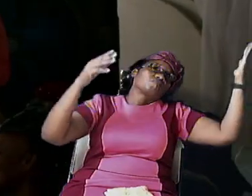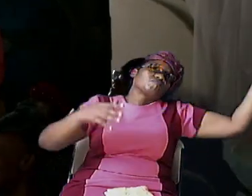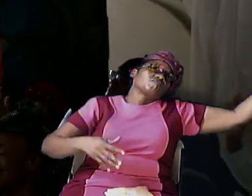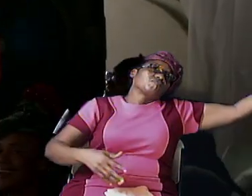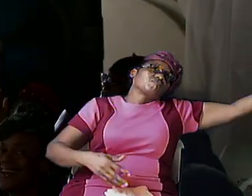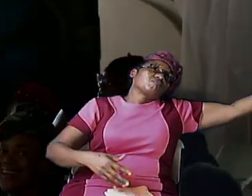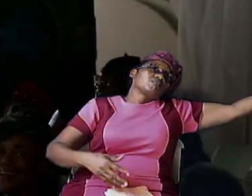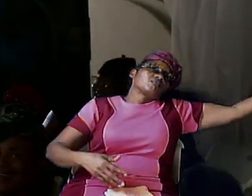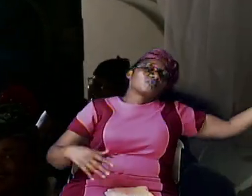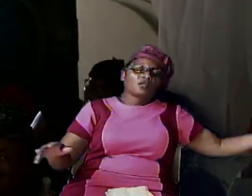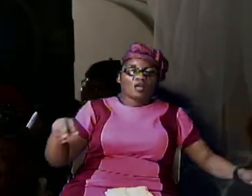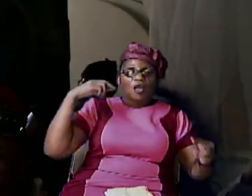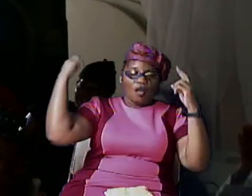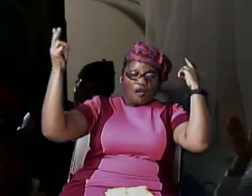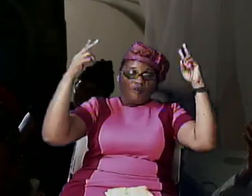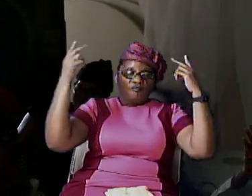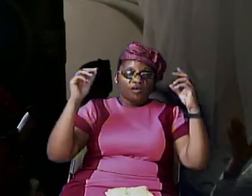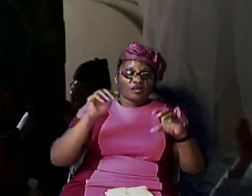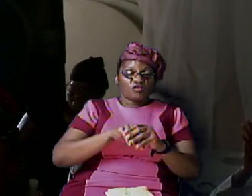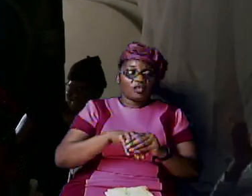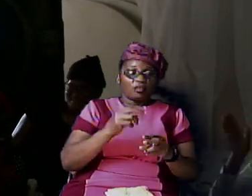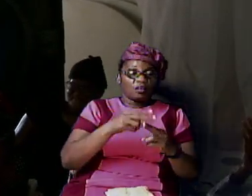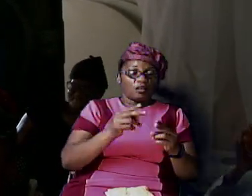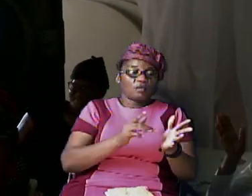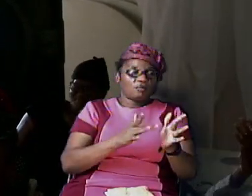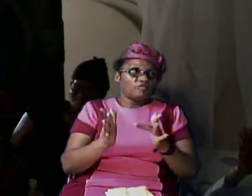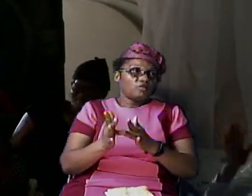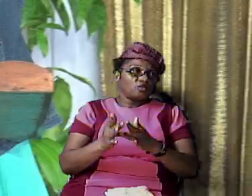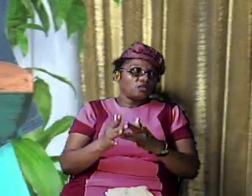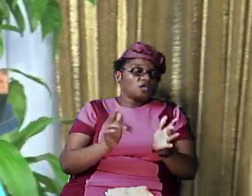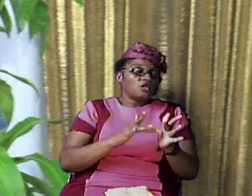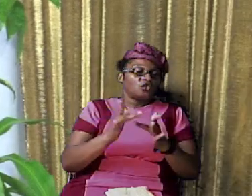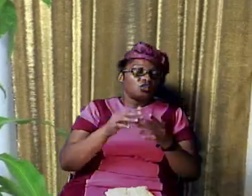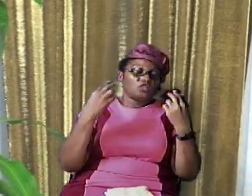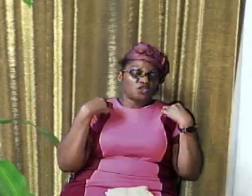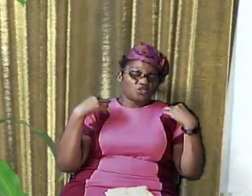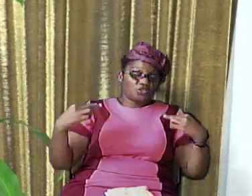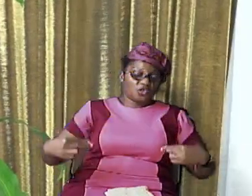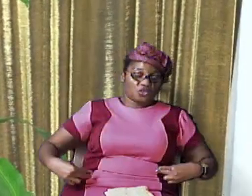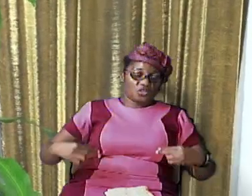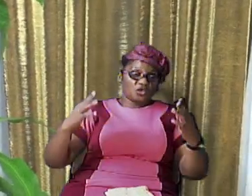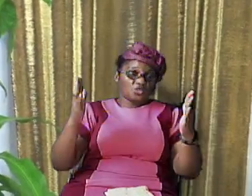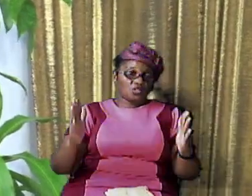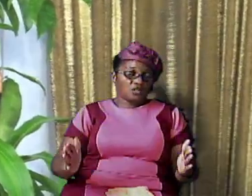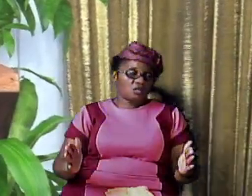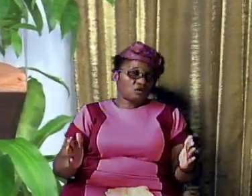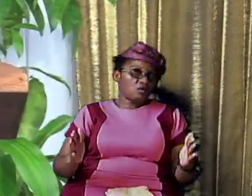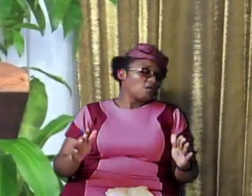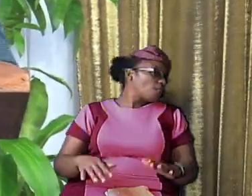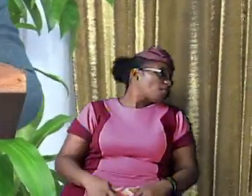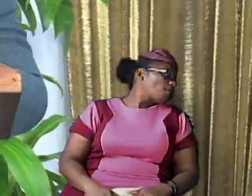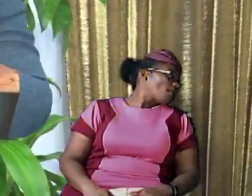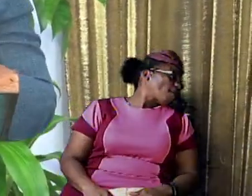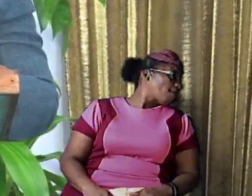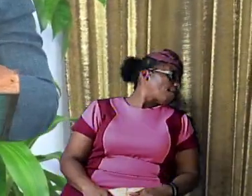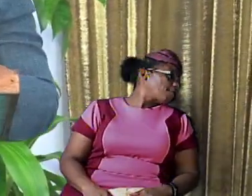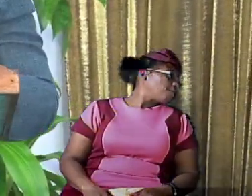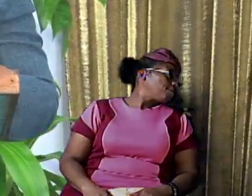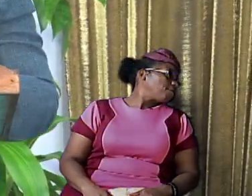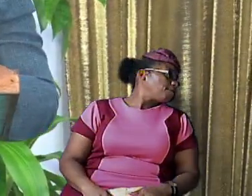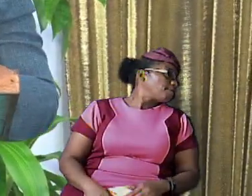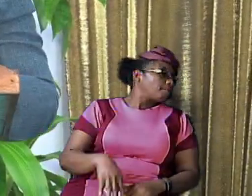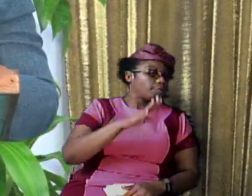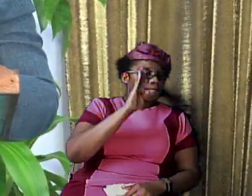Come on, that's victory in the name of Jesus. Jesus the healer. Come on, bless the Lord, everybody. Praise God, God, God.